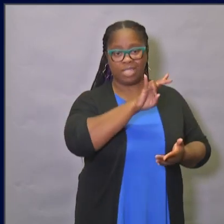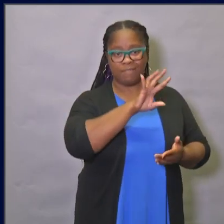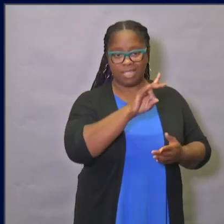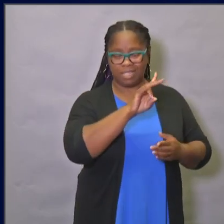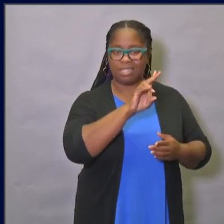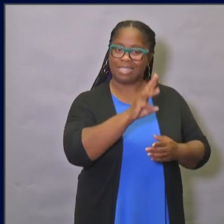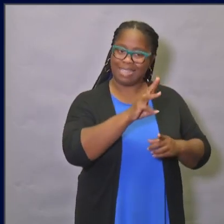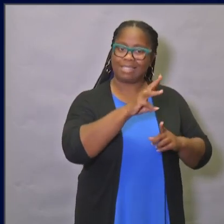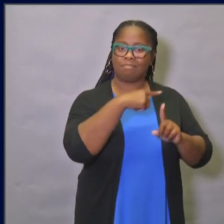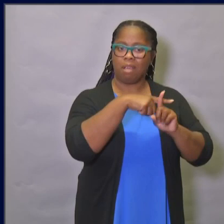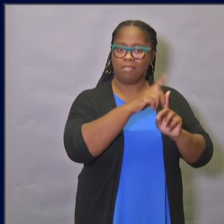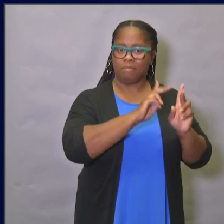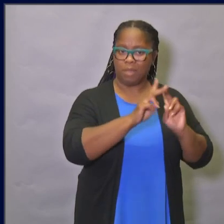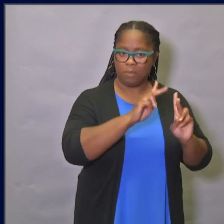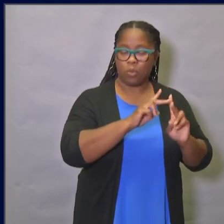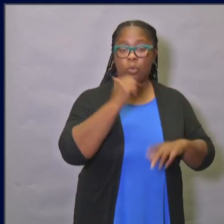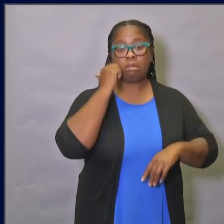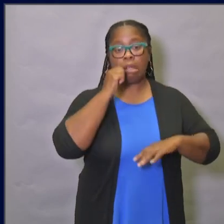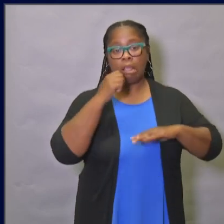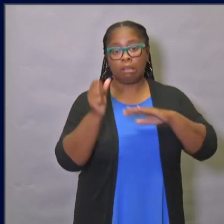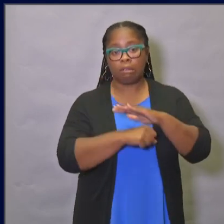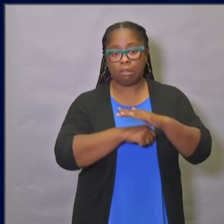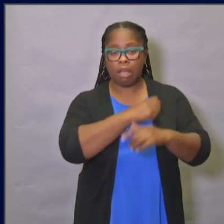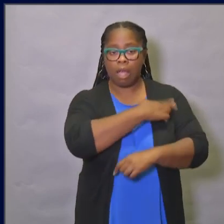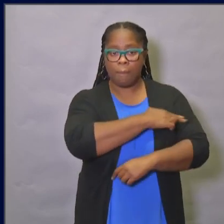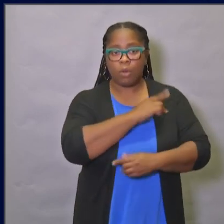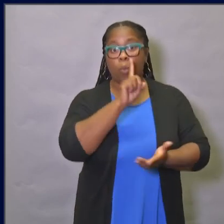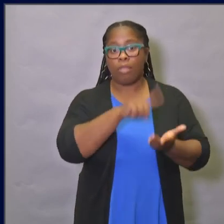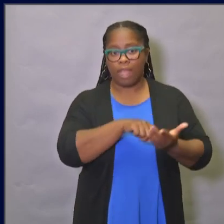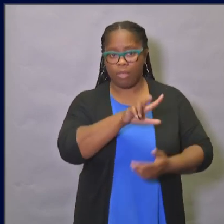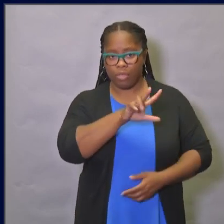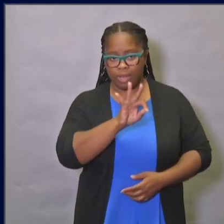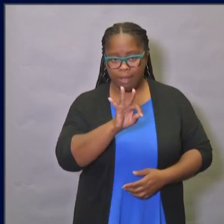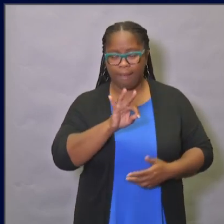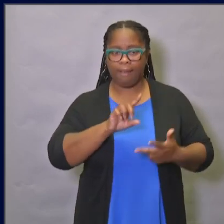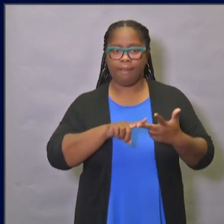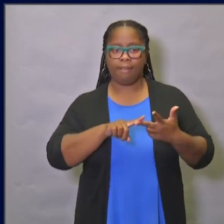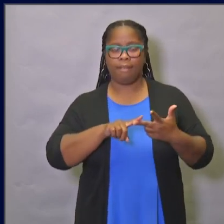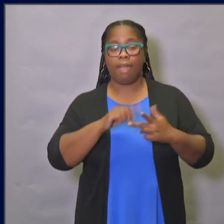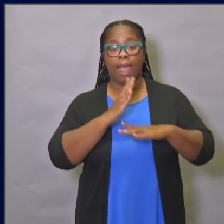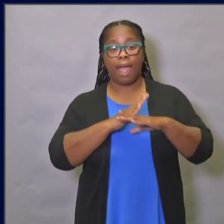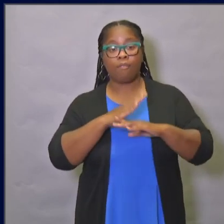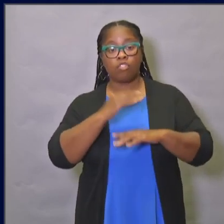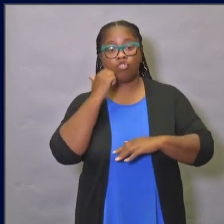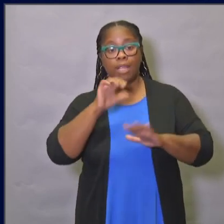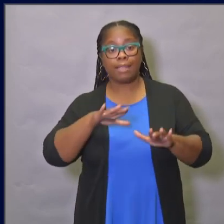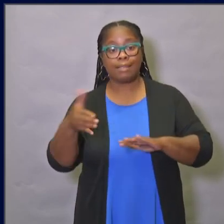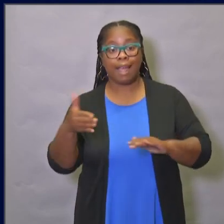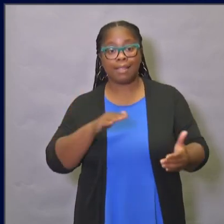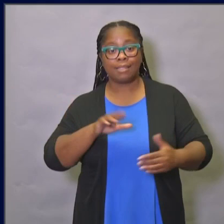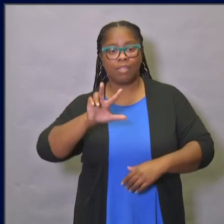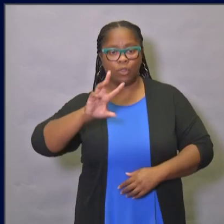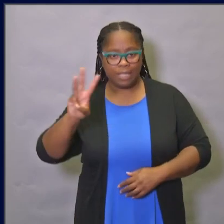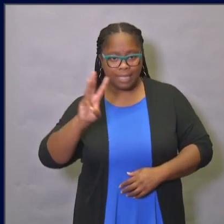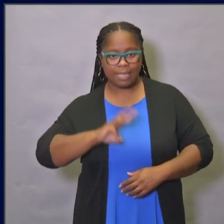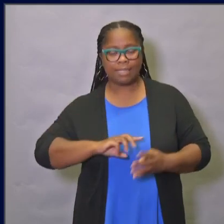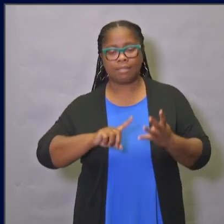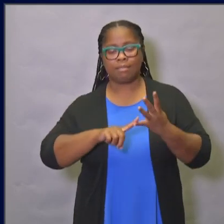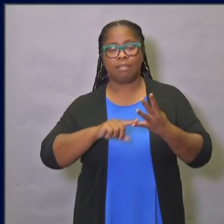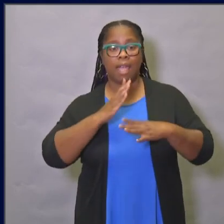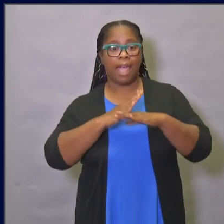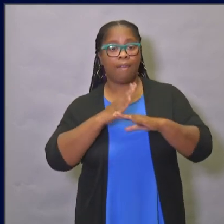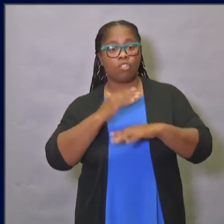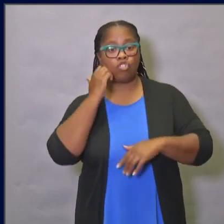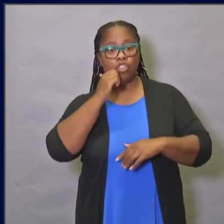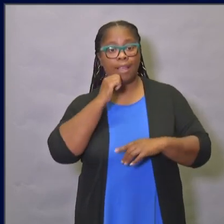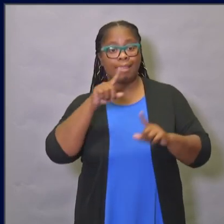1,176, the average daily hospitalizations was 1,039, average daily deaths was 36, and the average